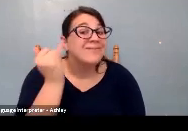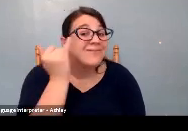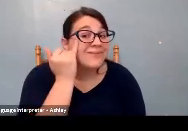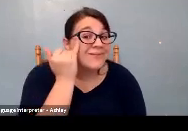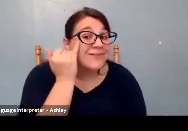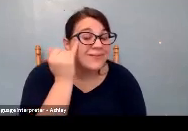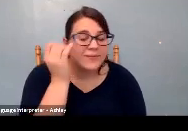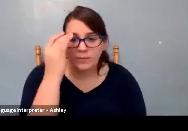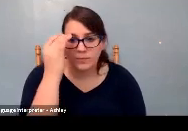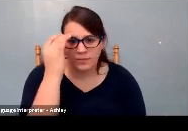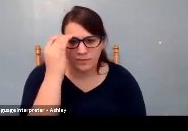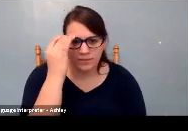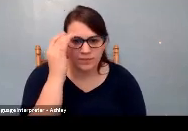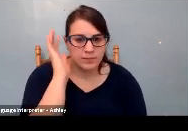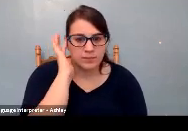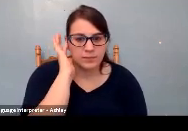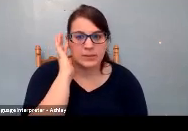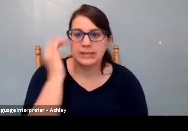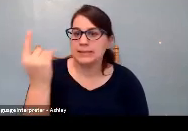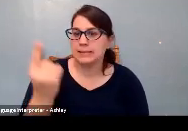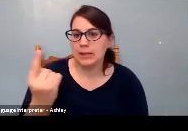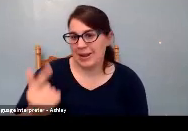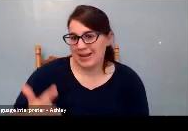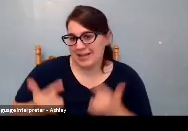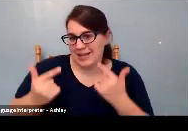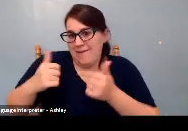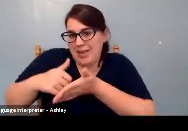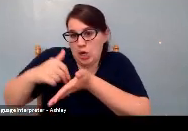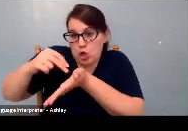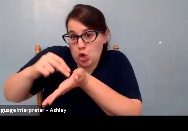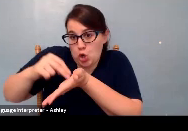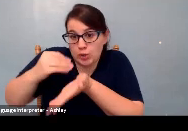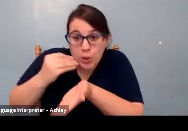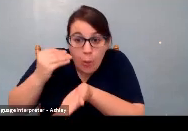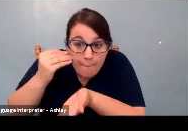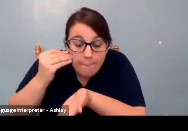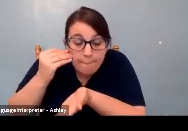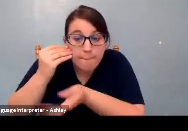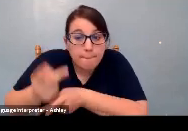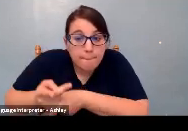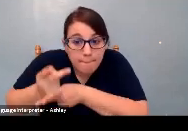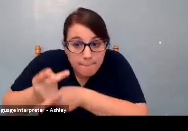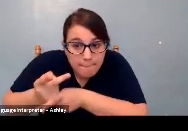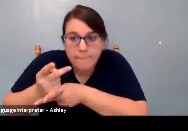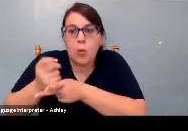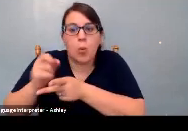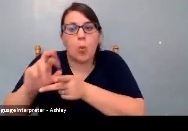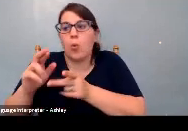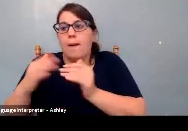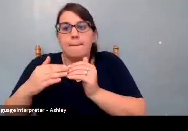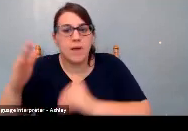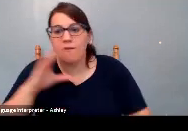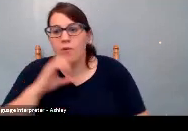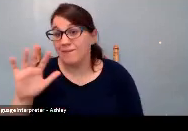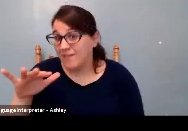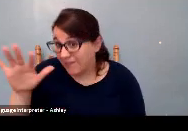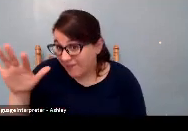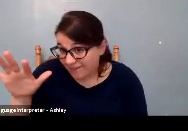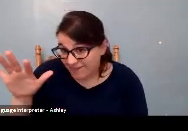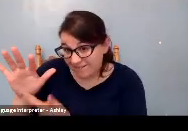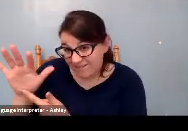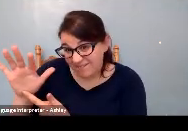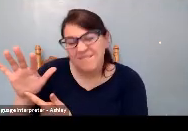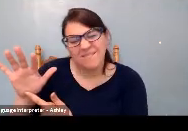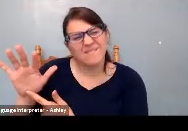the individual that's living in a nursing home or a community-based waiver program and is over the age of 55. And this